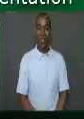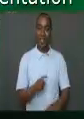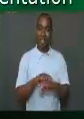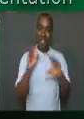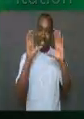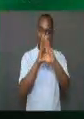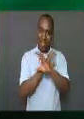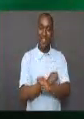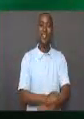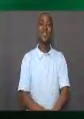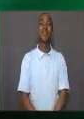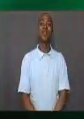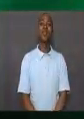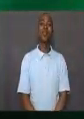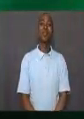Time's up.